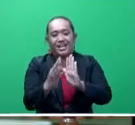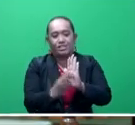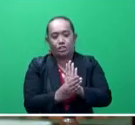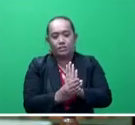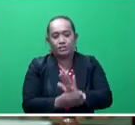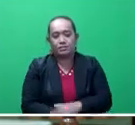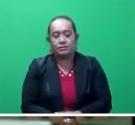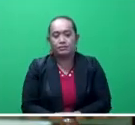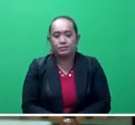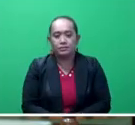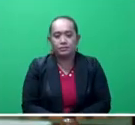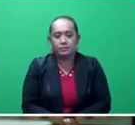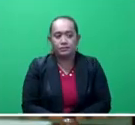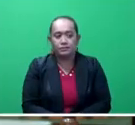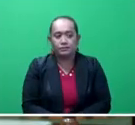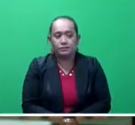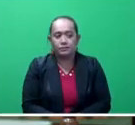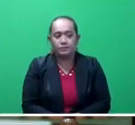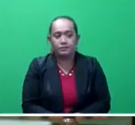budget.